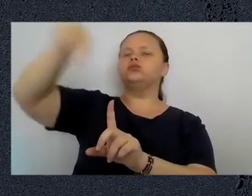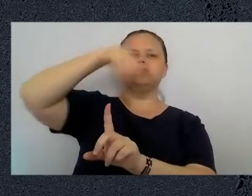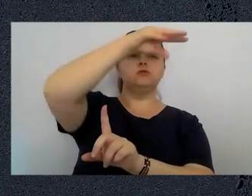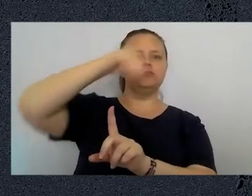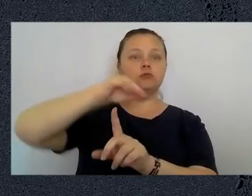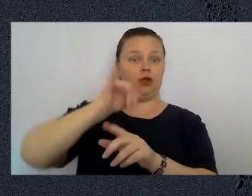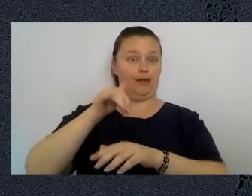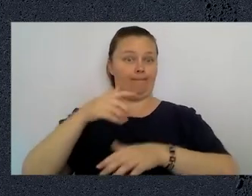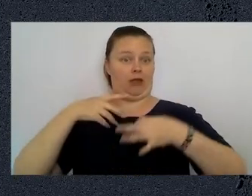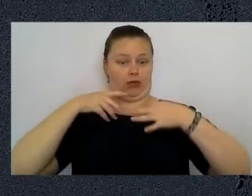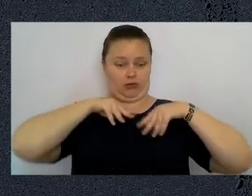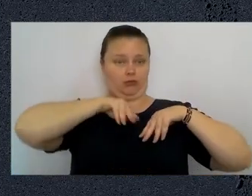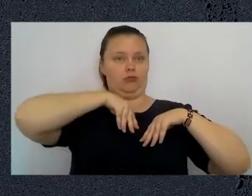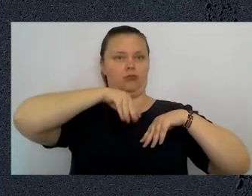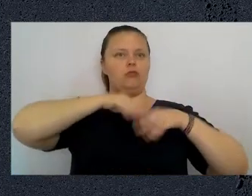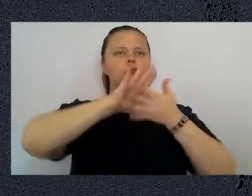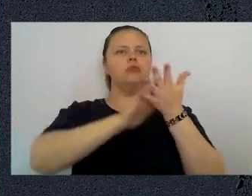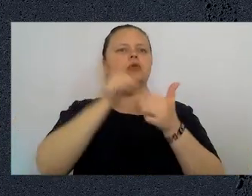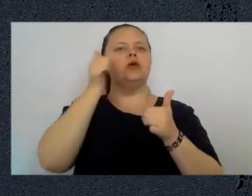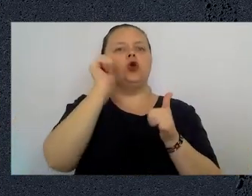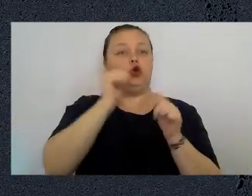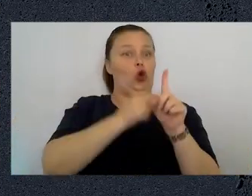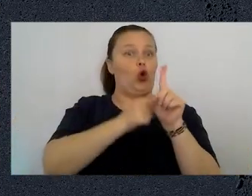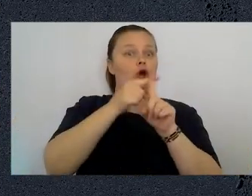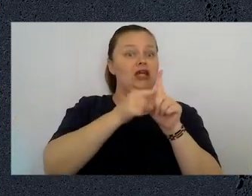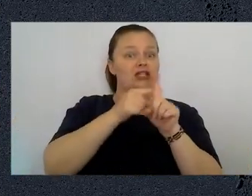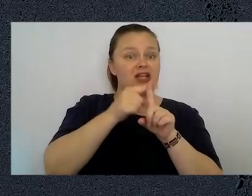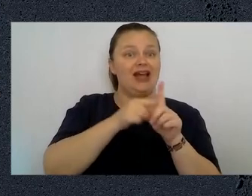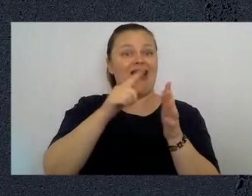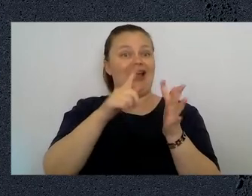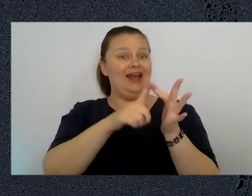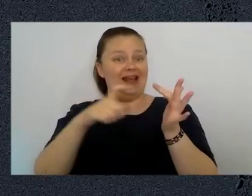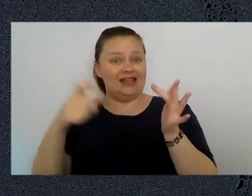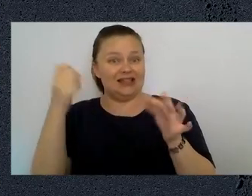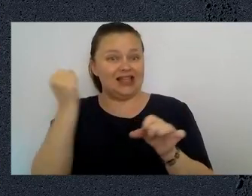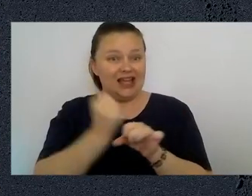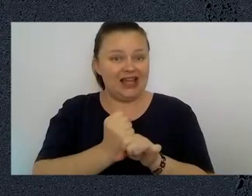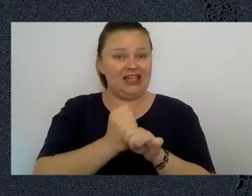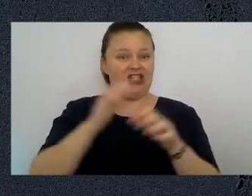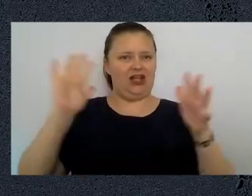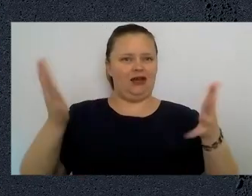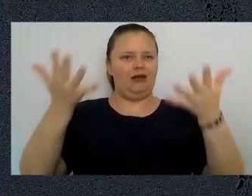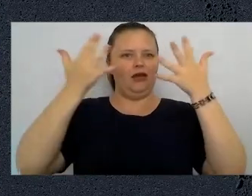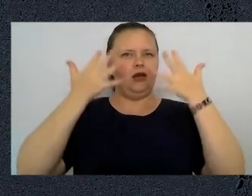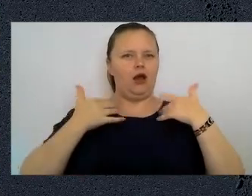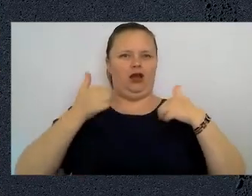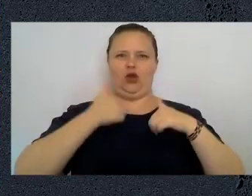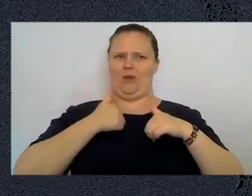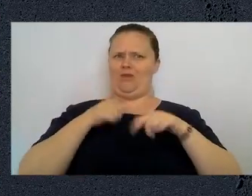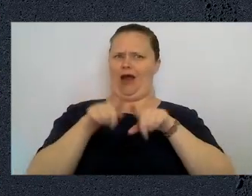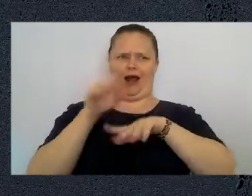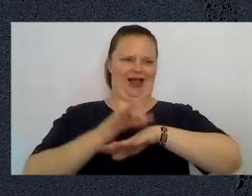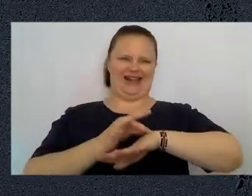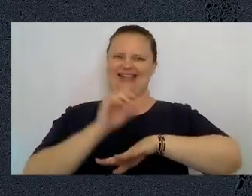which are picking up your skin temperature, your ECG parameters, your oxymetry, yes. Mine are more skin-like, you won't feel yourself wearing